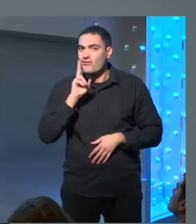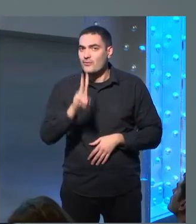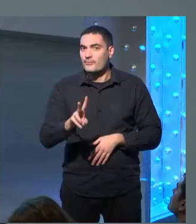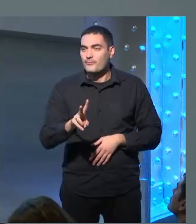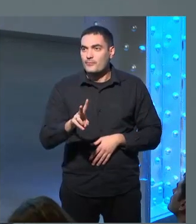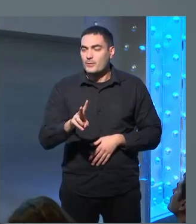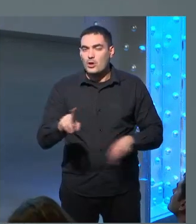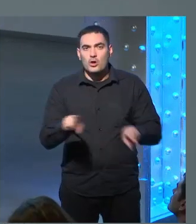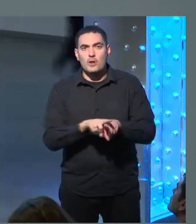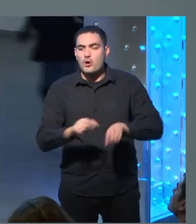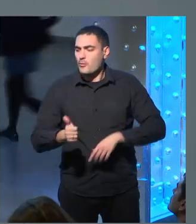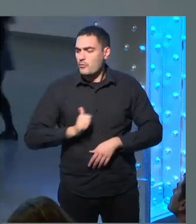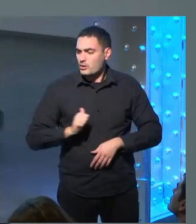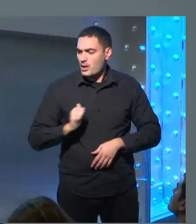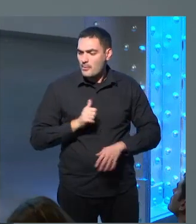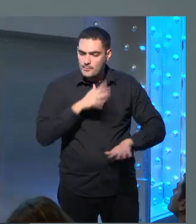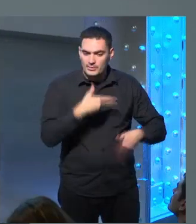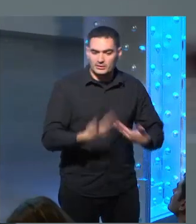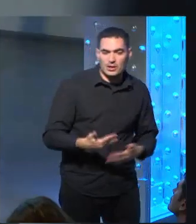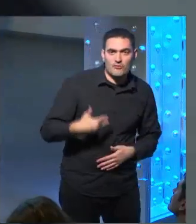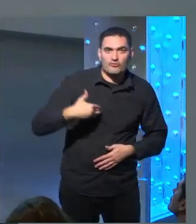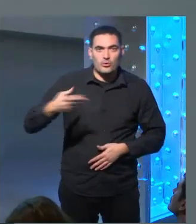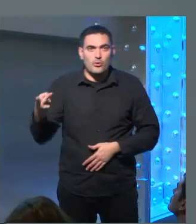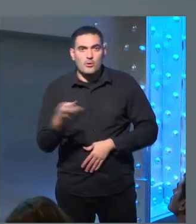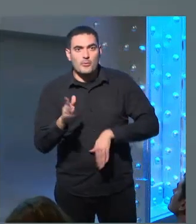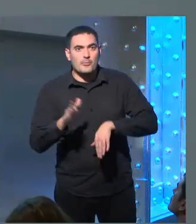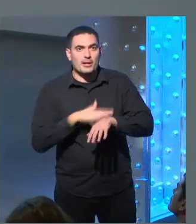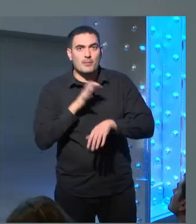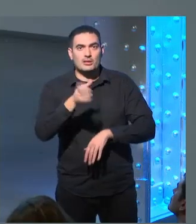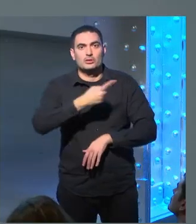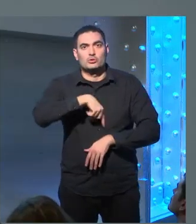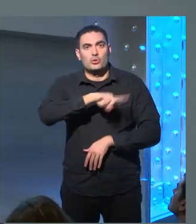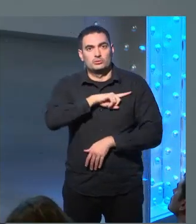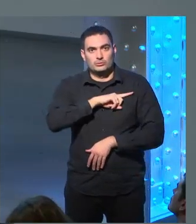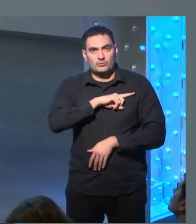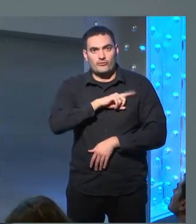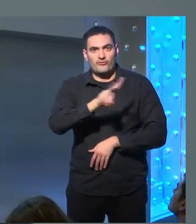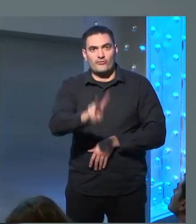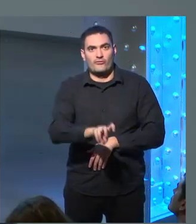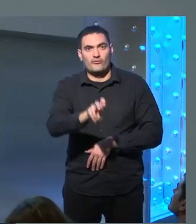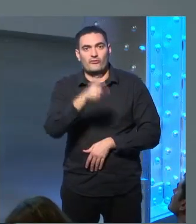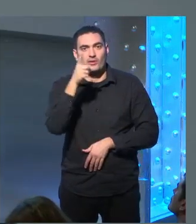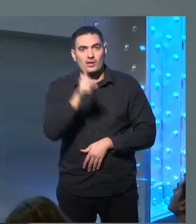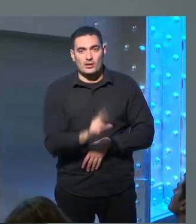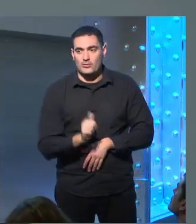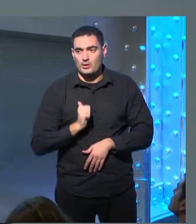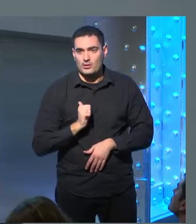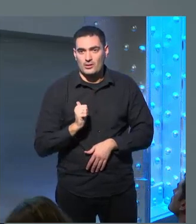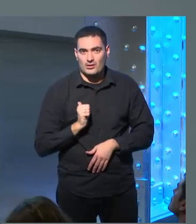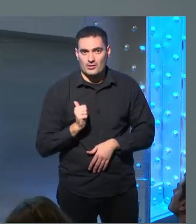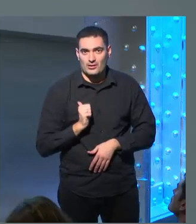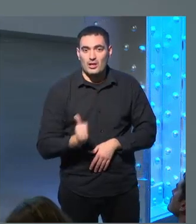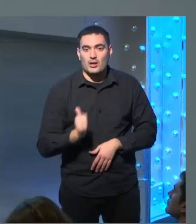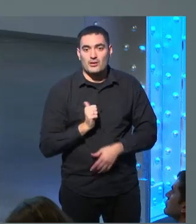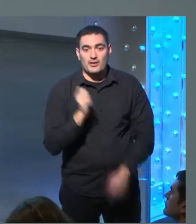all-encompassing, but I ask you to look at it as a great opportunity for the present and the future of our country.